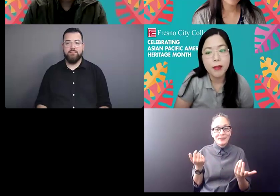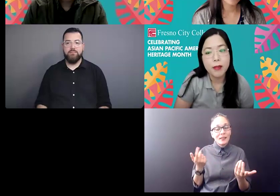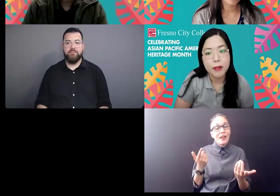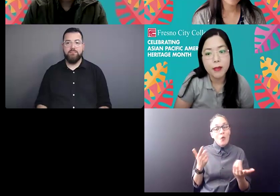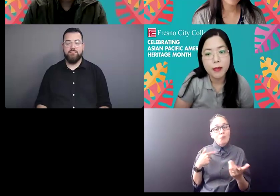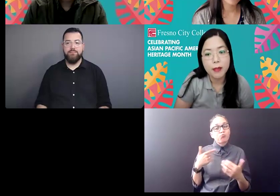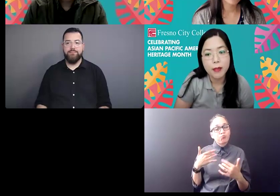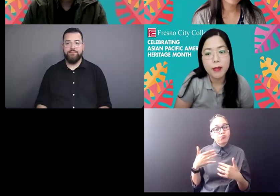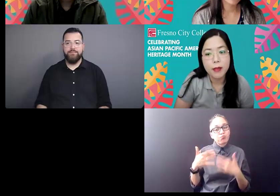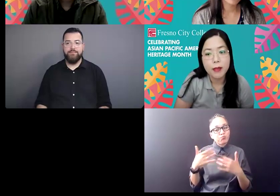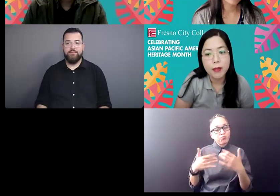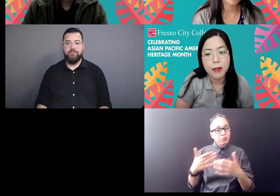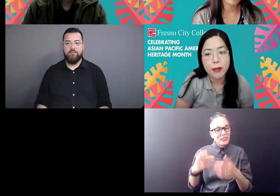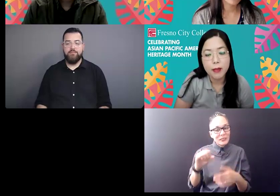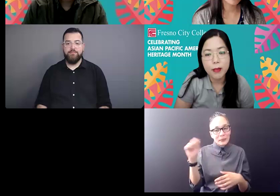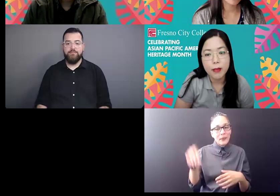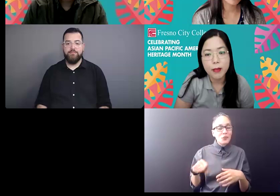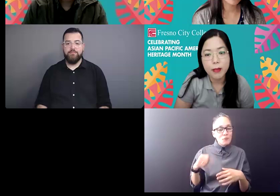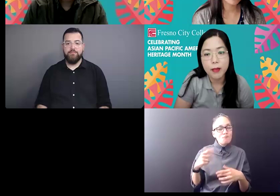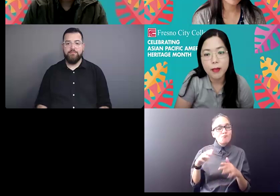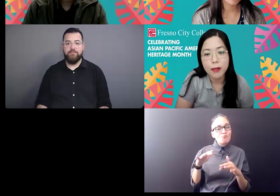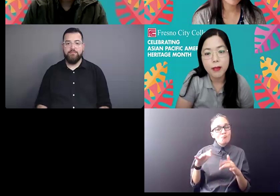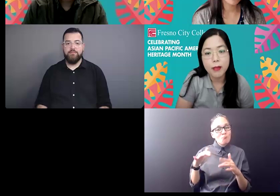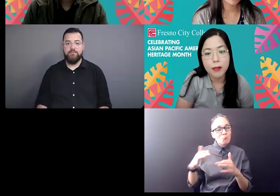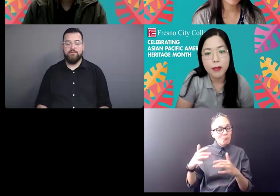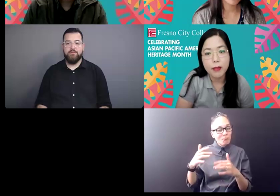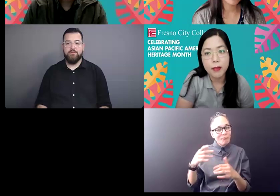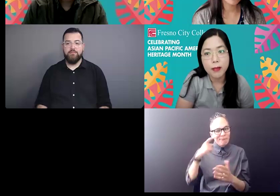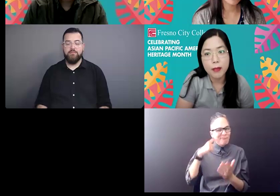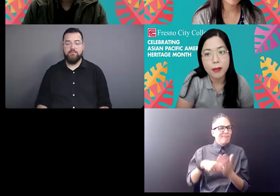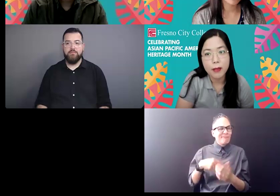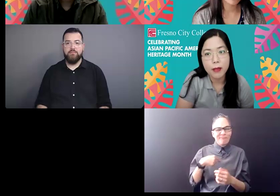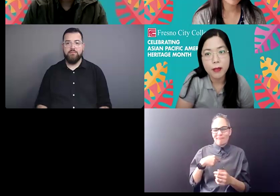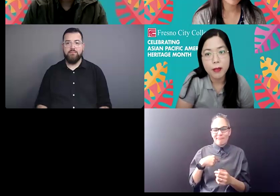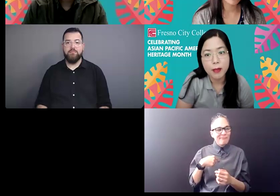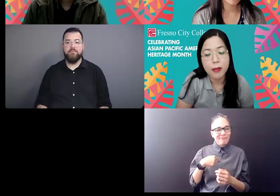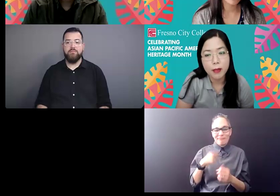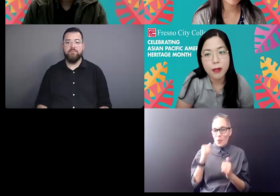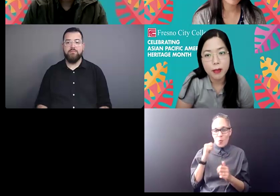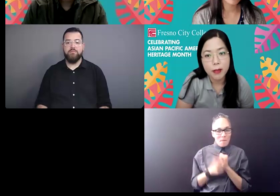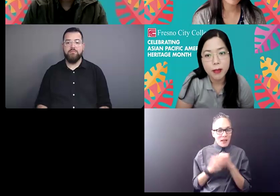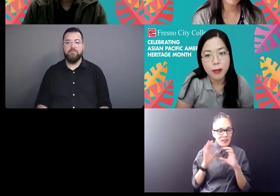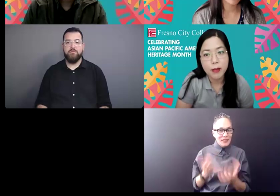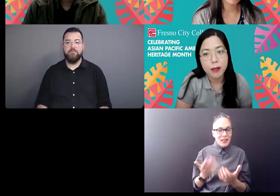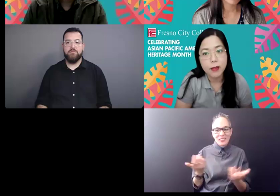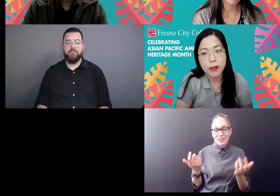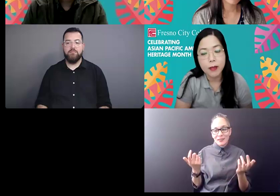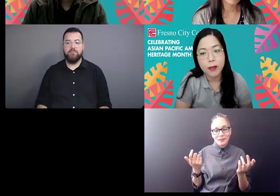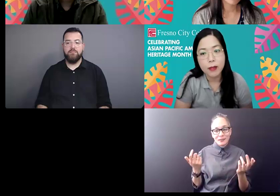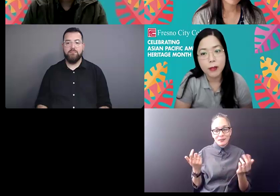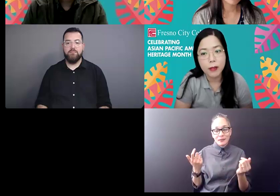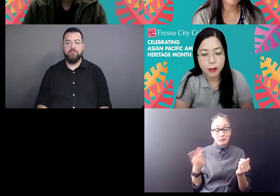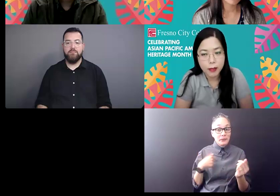semester progressed, I eventually got to the point where I realized that I wasn't going to pass the class. And